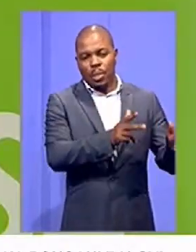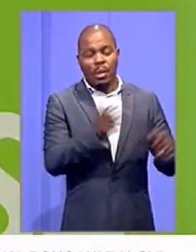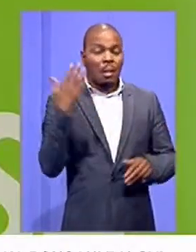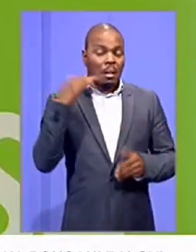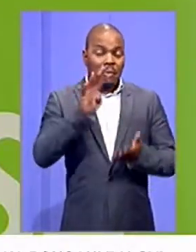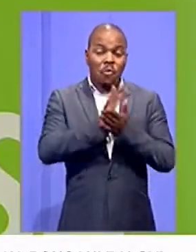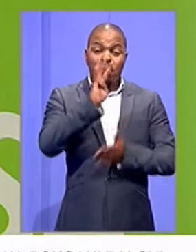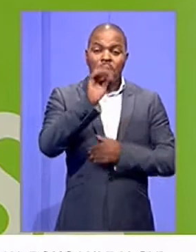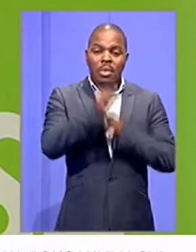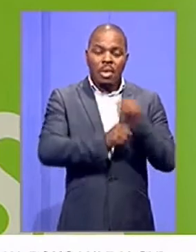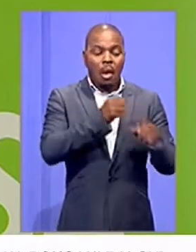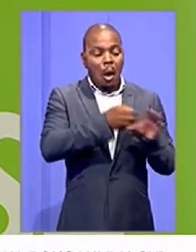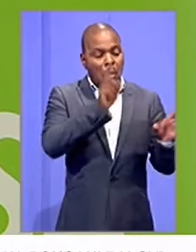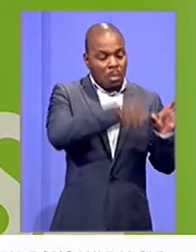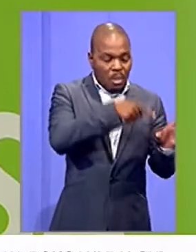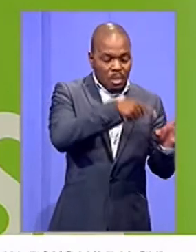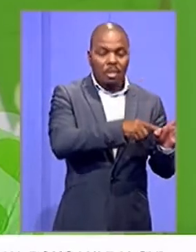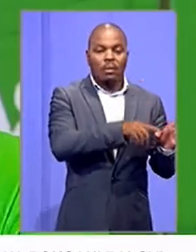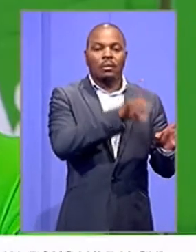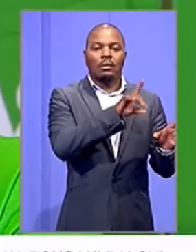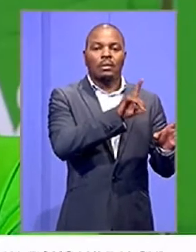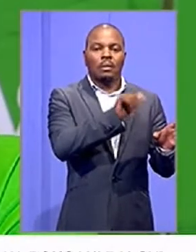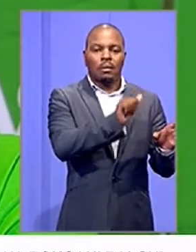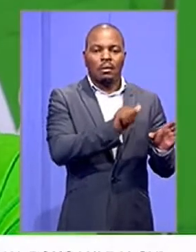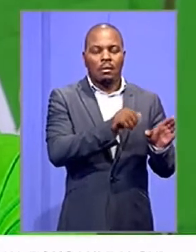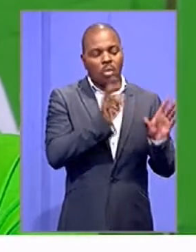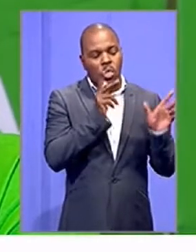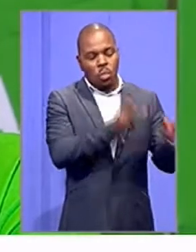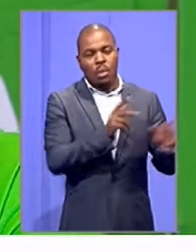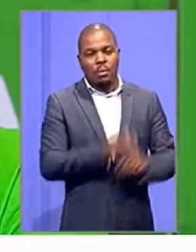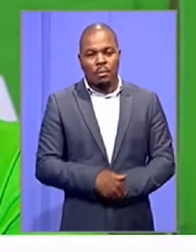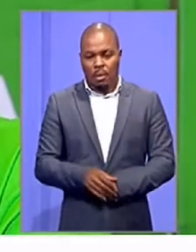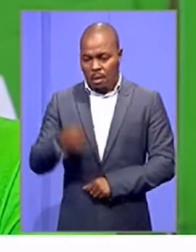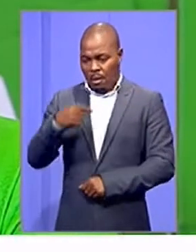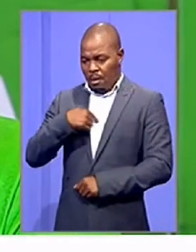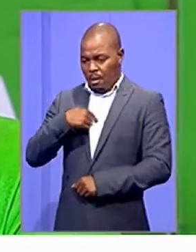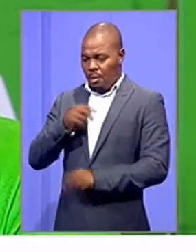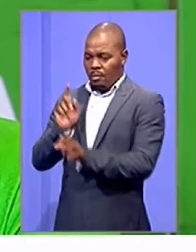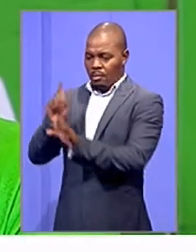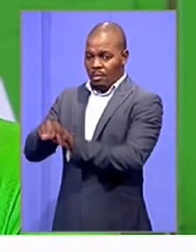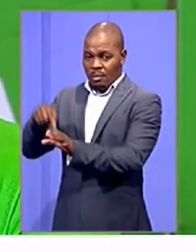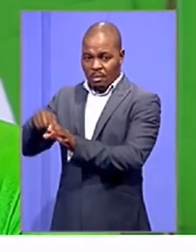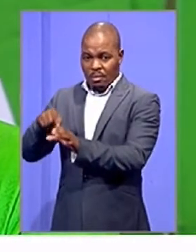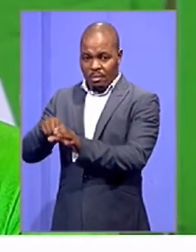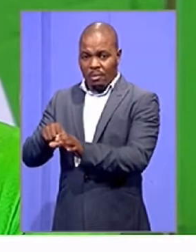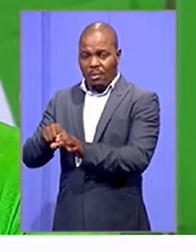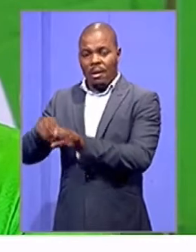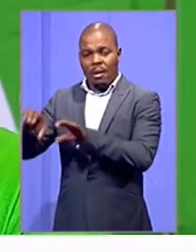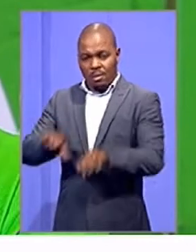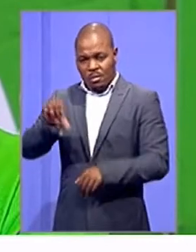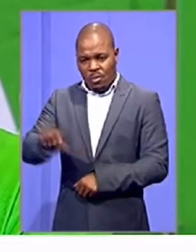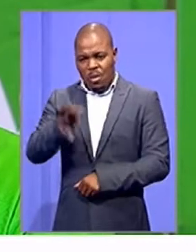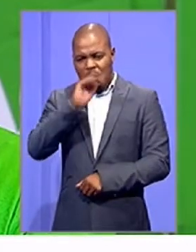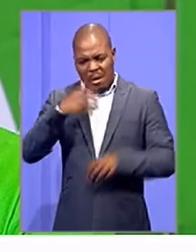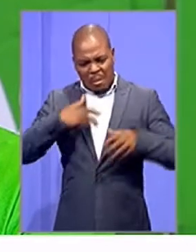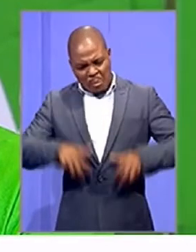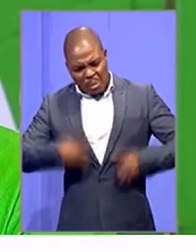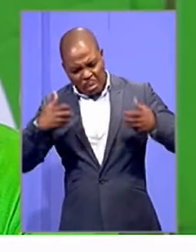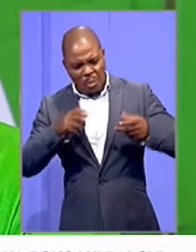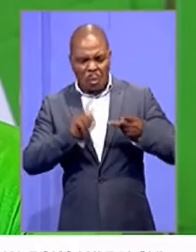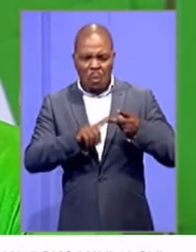mo mokgatlhong. My joining Action SA is not out of anger or out of